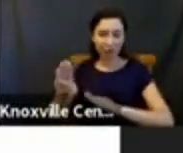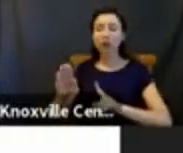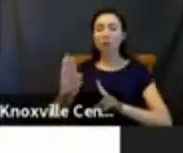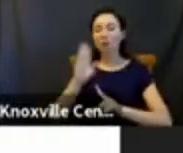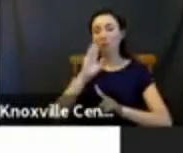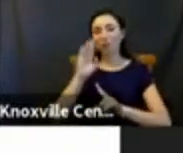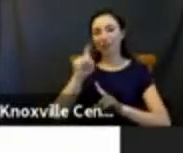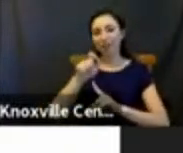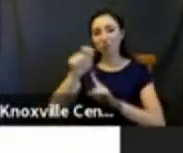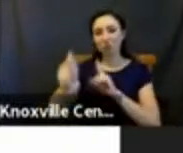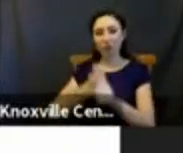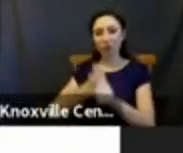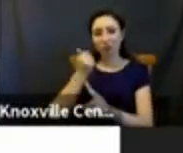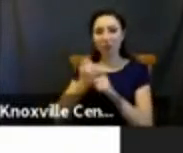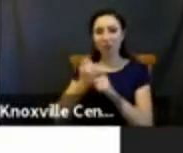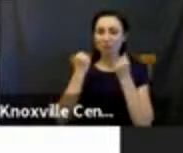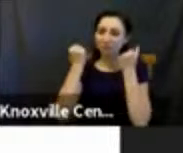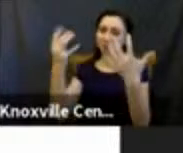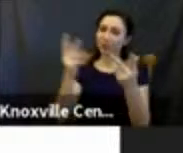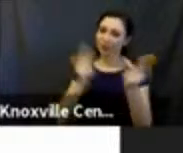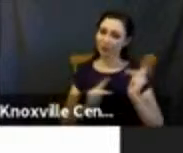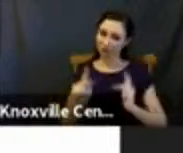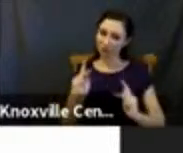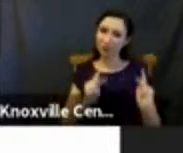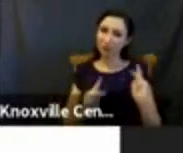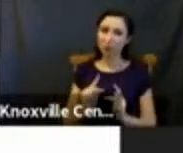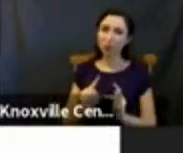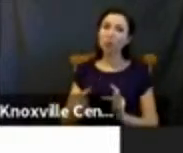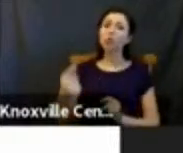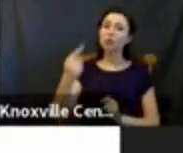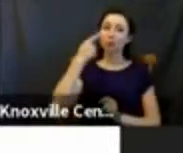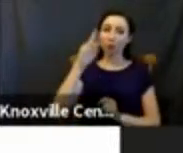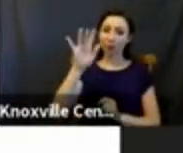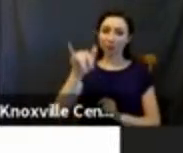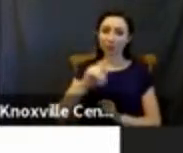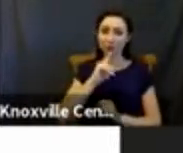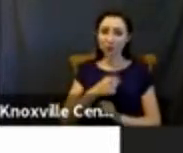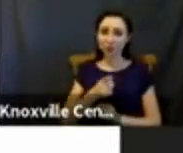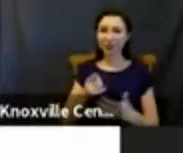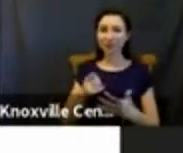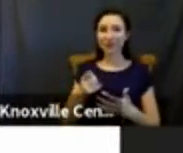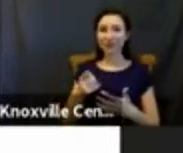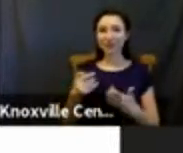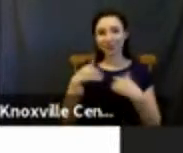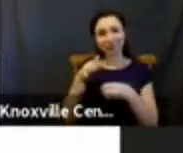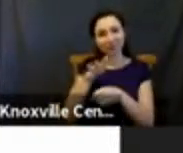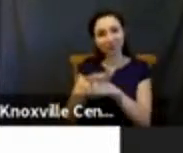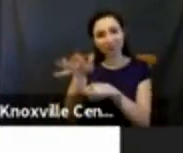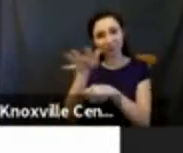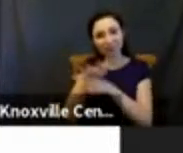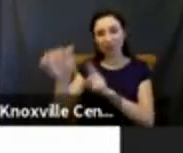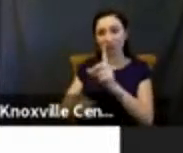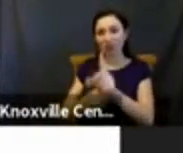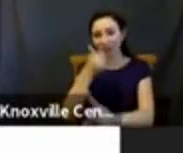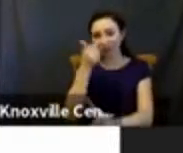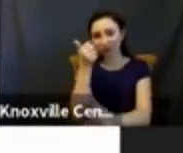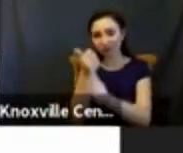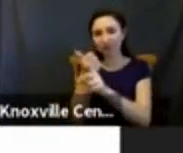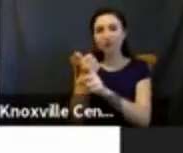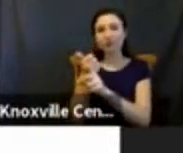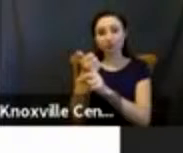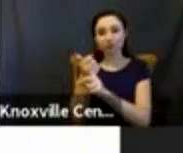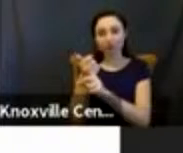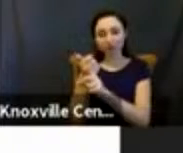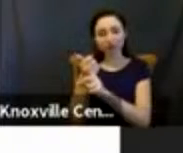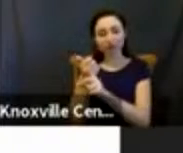impact a lot of the population for that to really have enough of an impact to, in and of